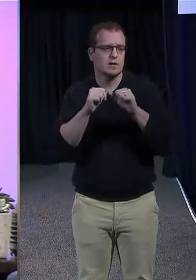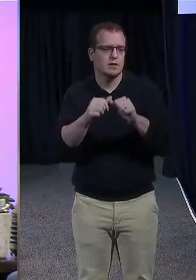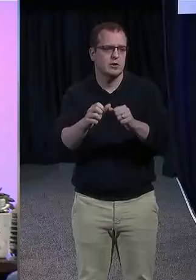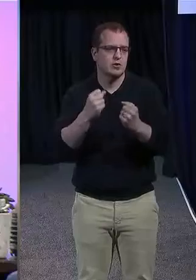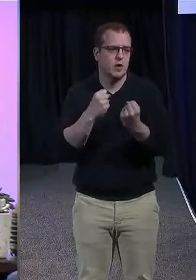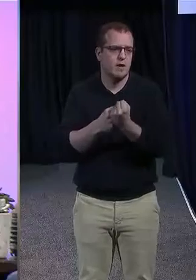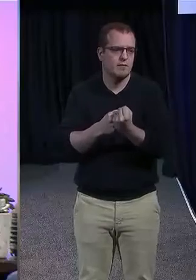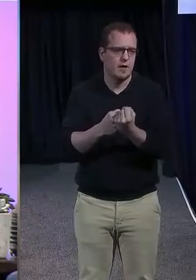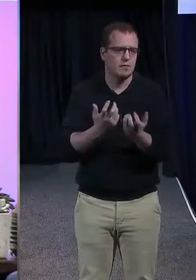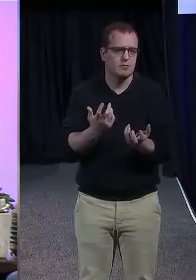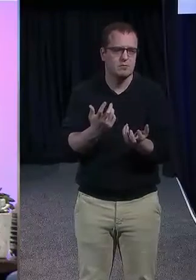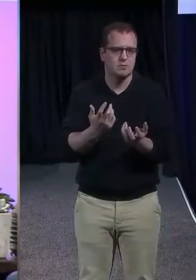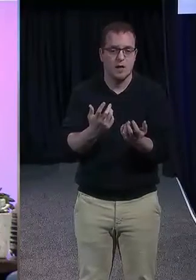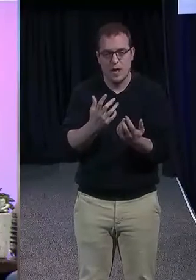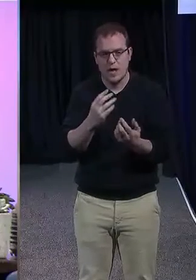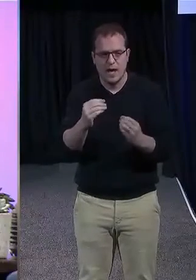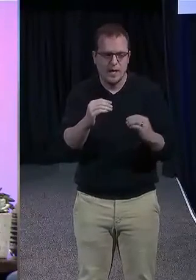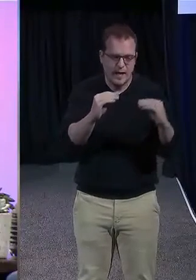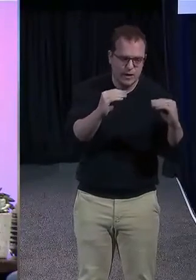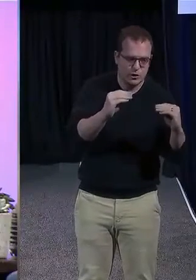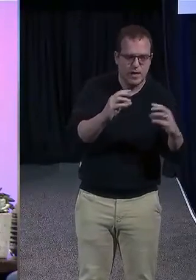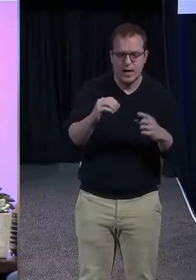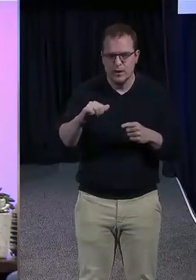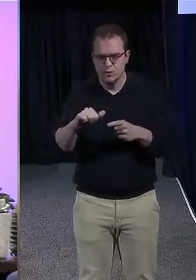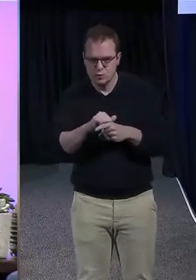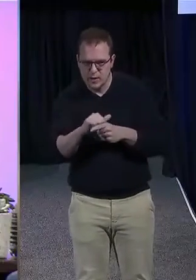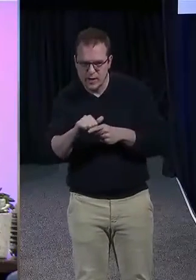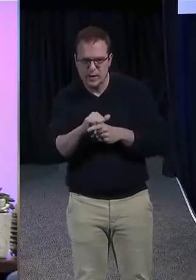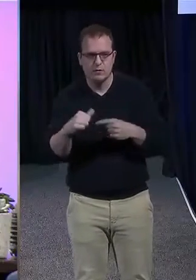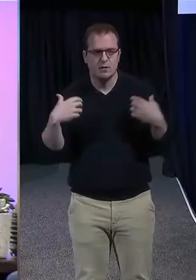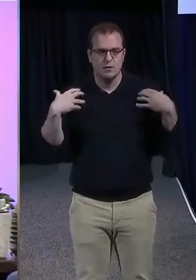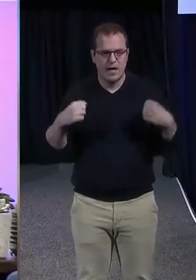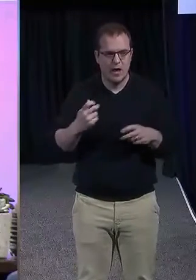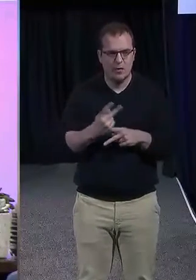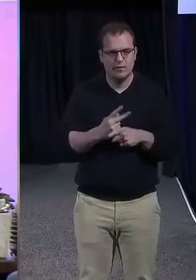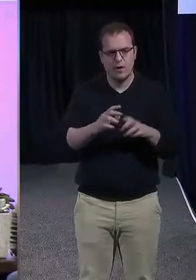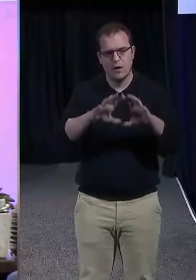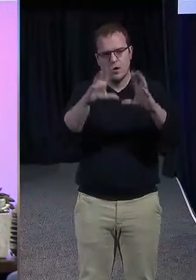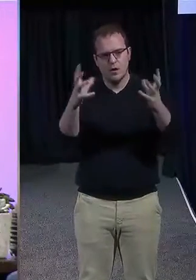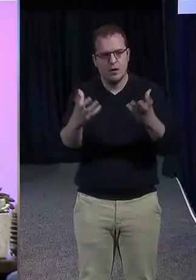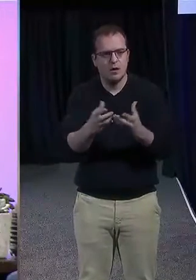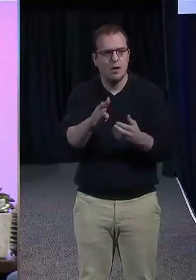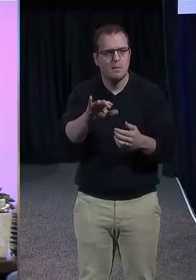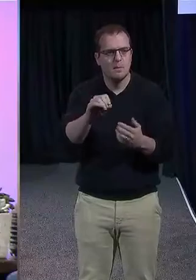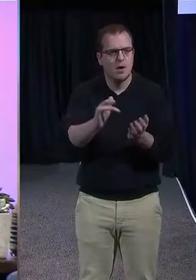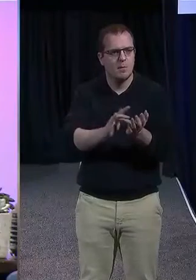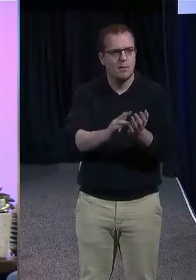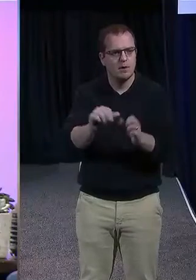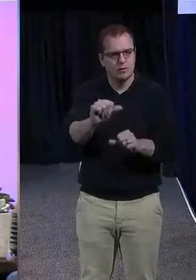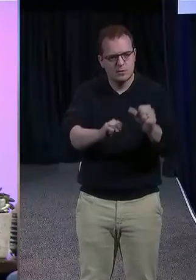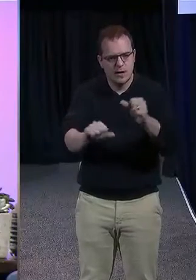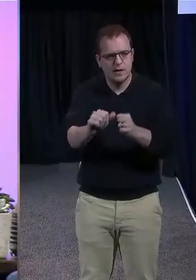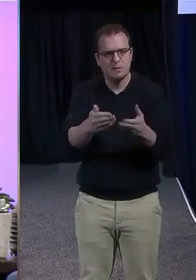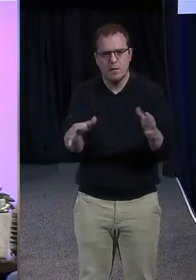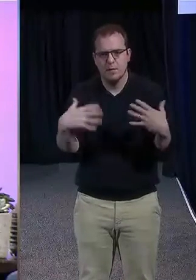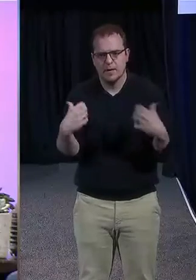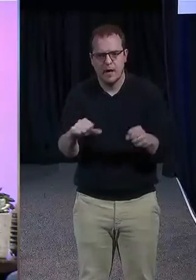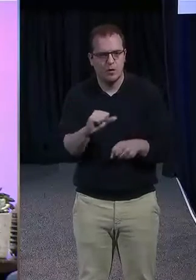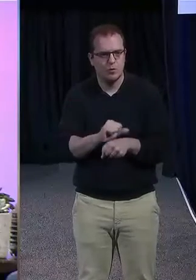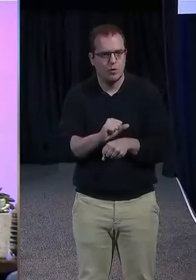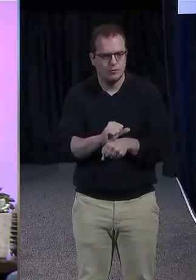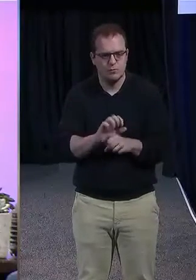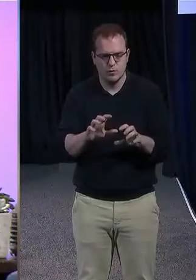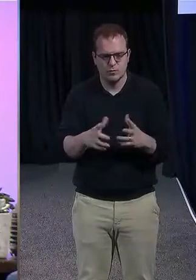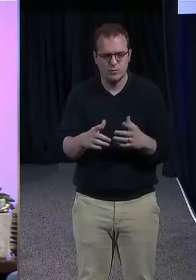advocate for us educating and training the healthcare, the biomedical science, and the public health workforce that the